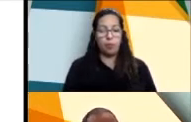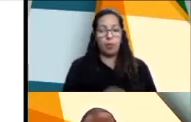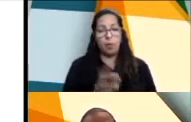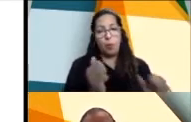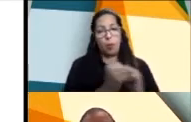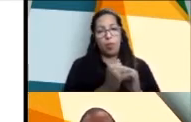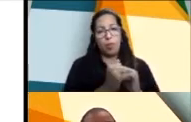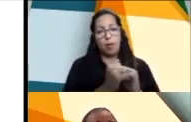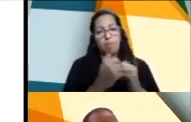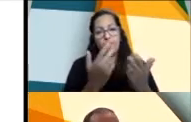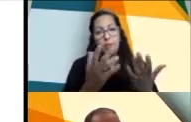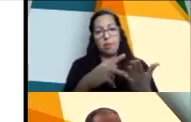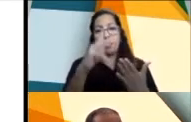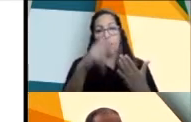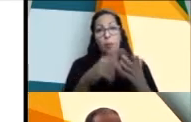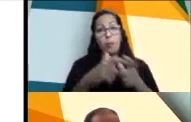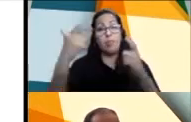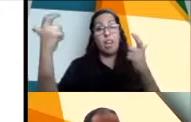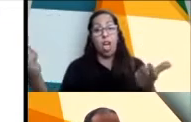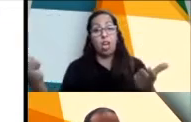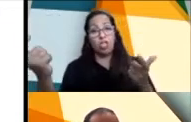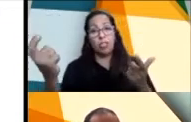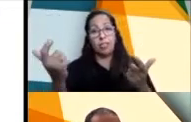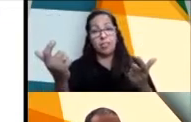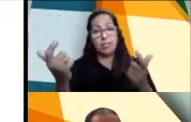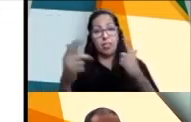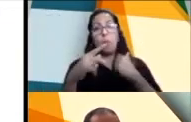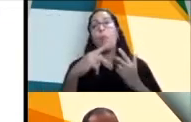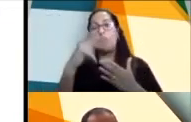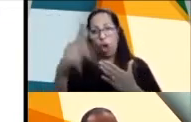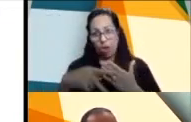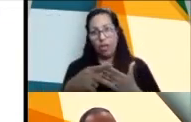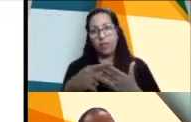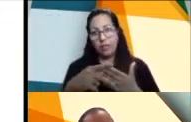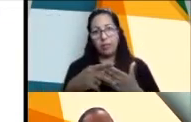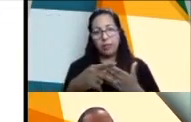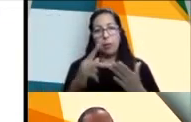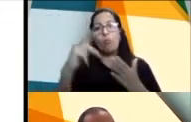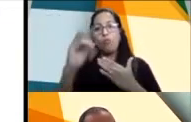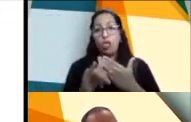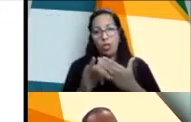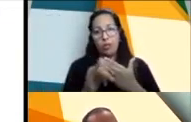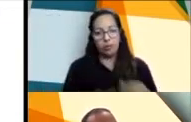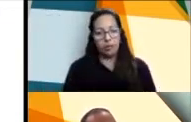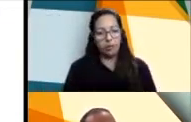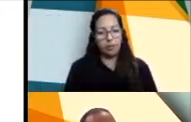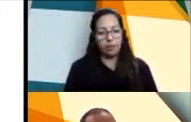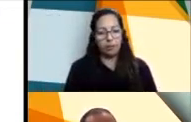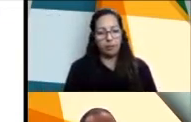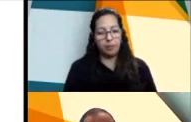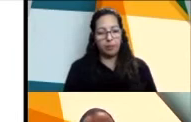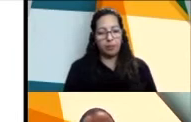as the program with the largest projects. So the higher the cost. So in terms of that, you